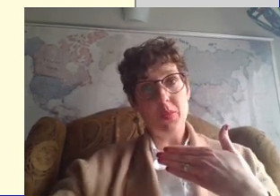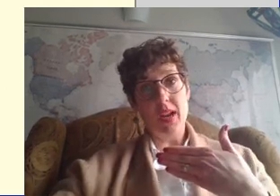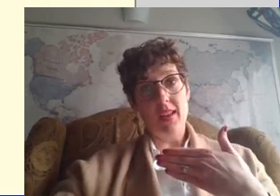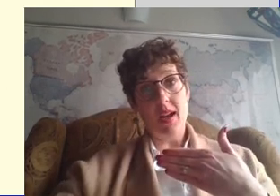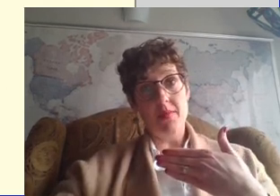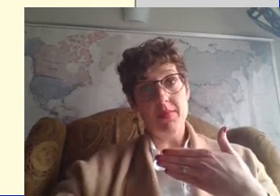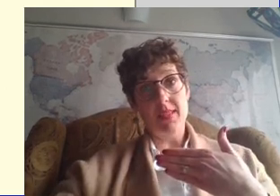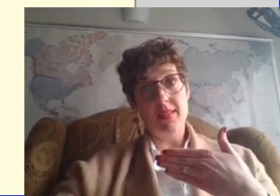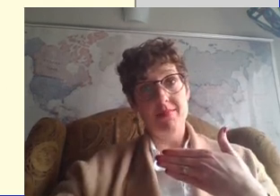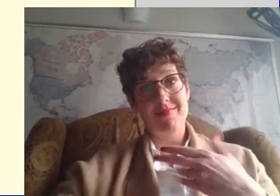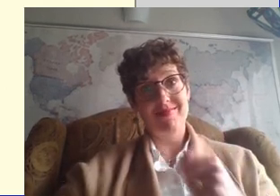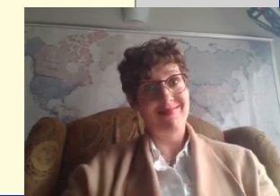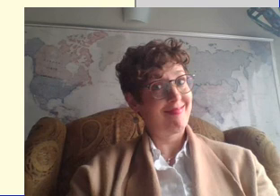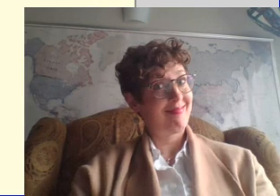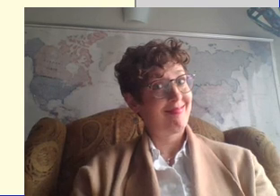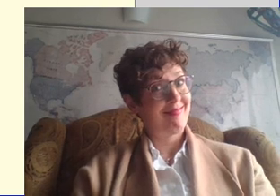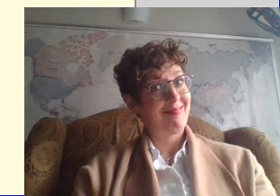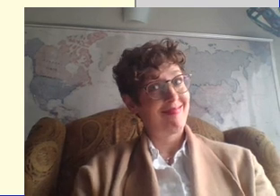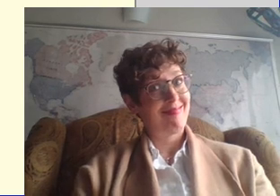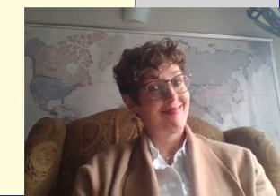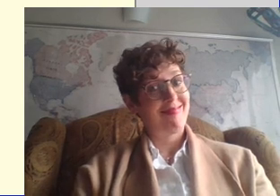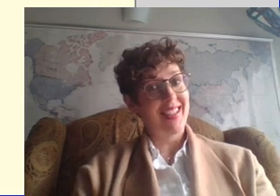after spring comes